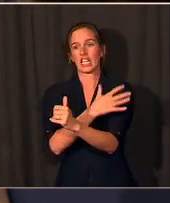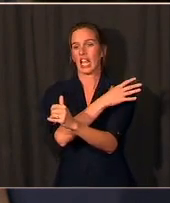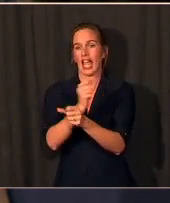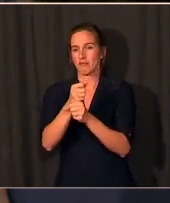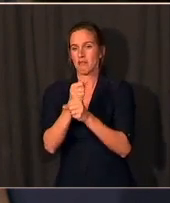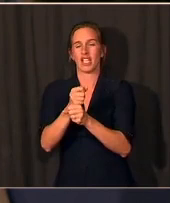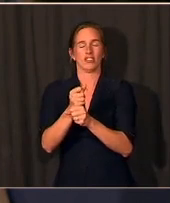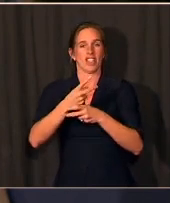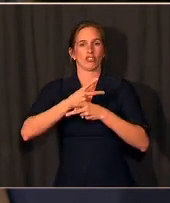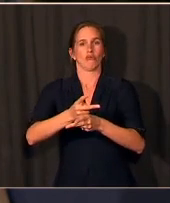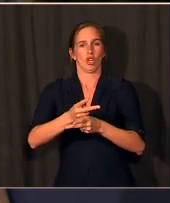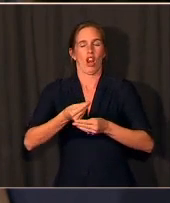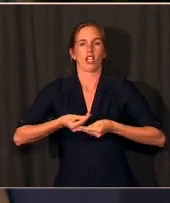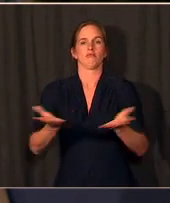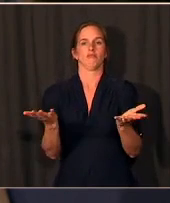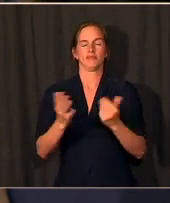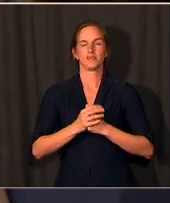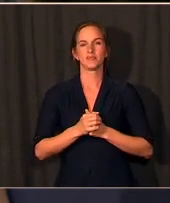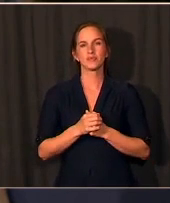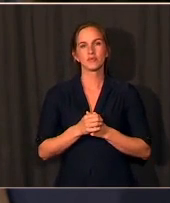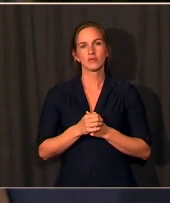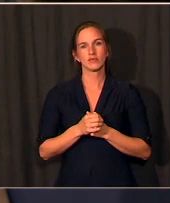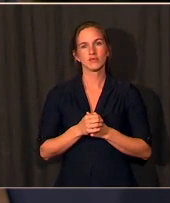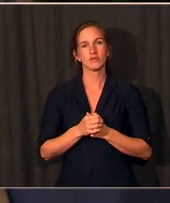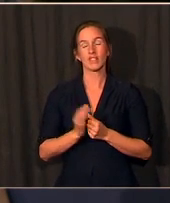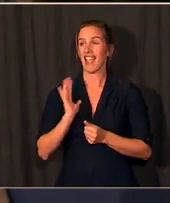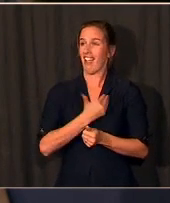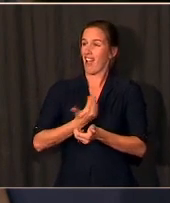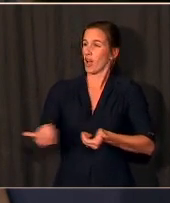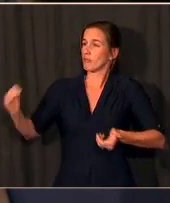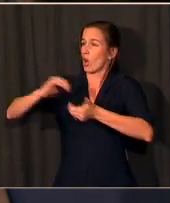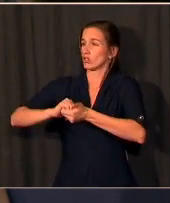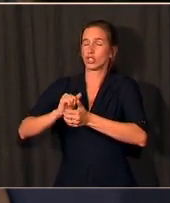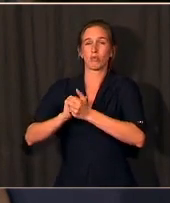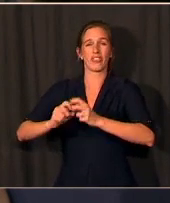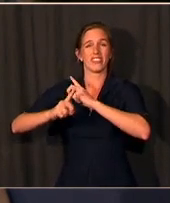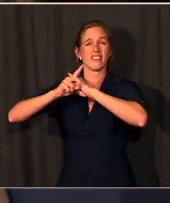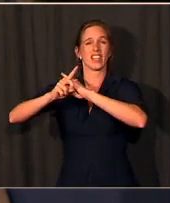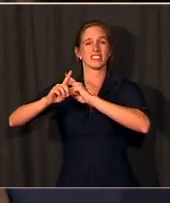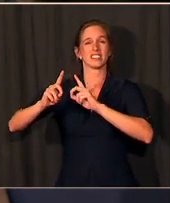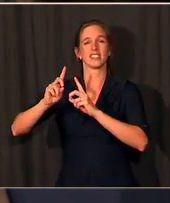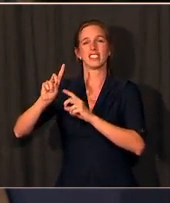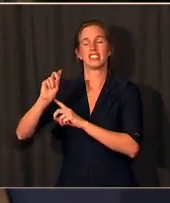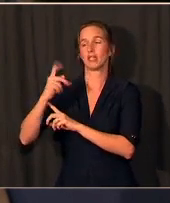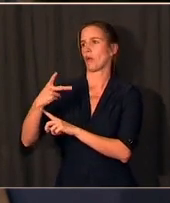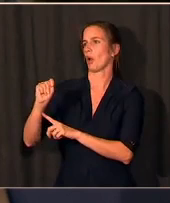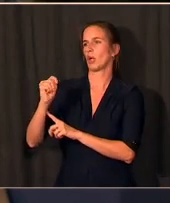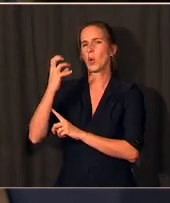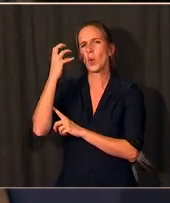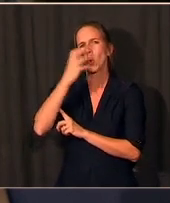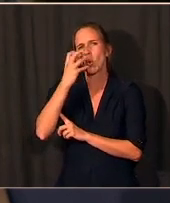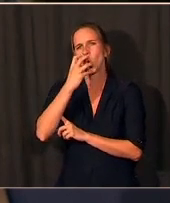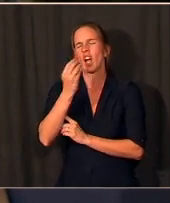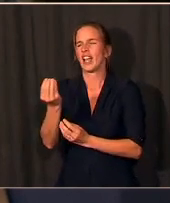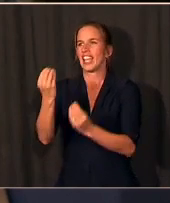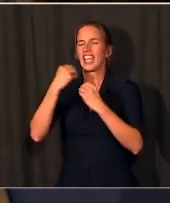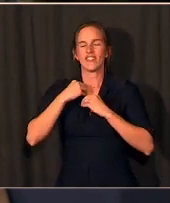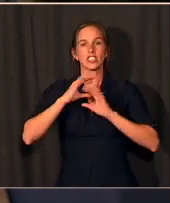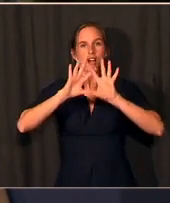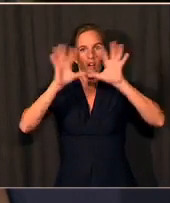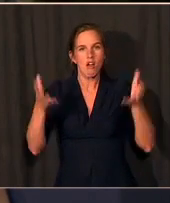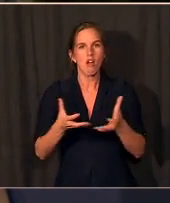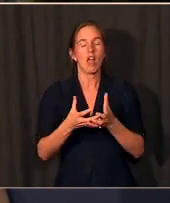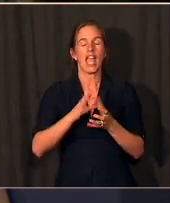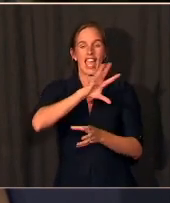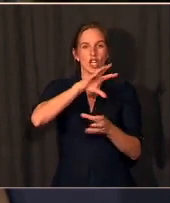advance. Our completely unprecedented partnership with the Defense Department has given us a comprehensive public-private plan for